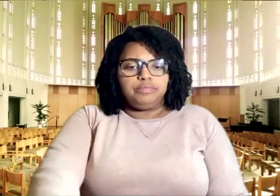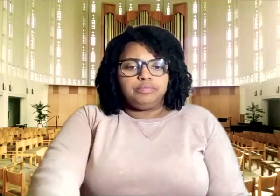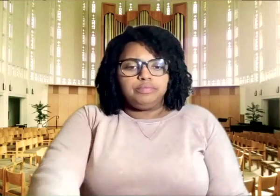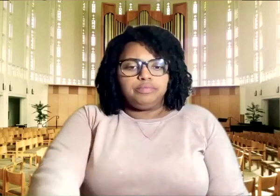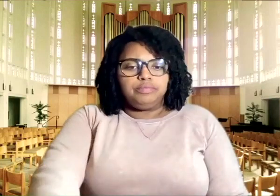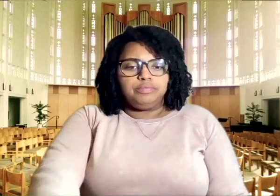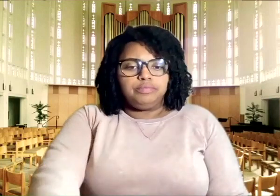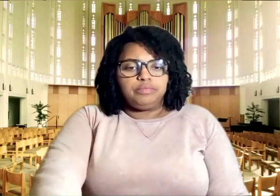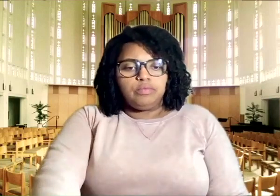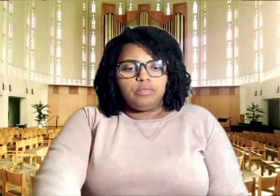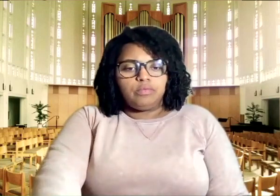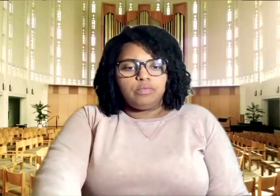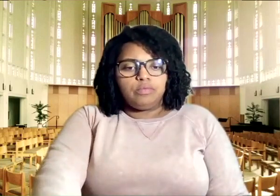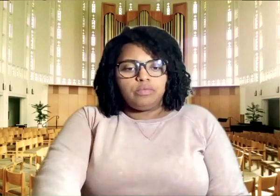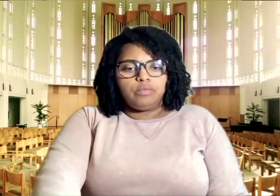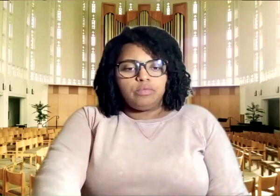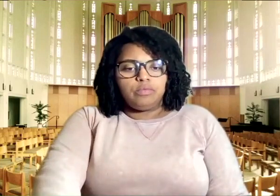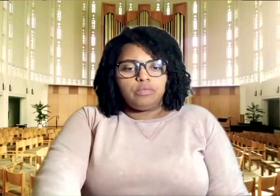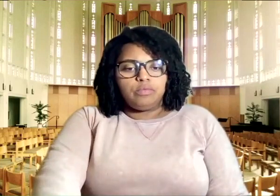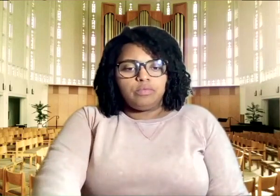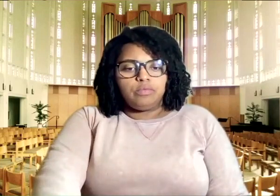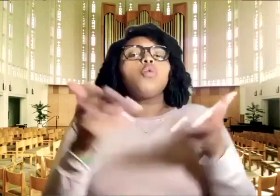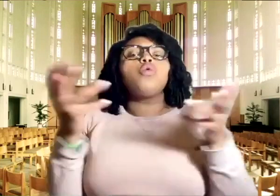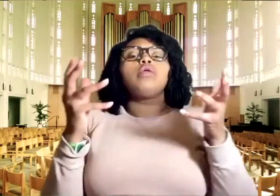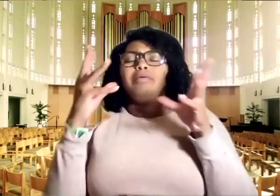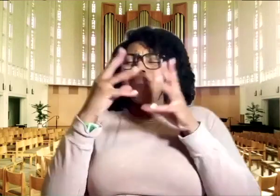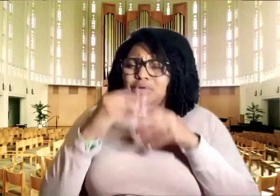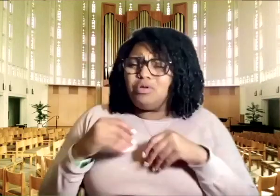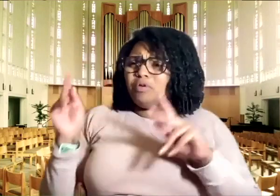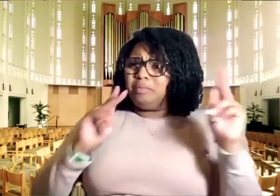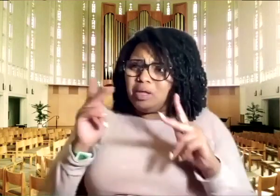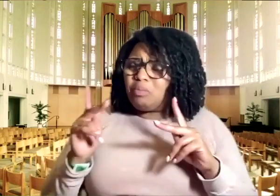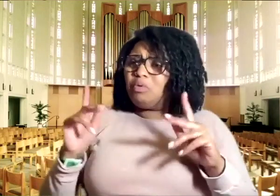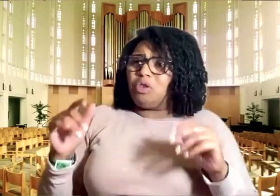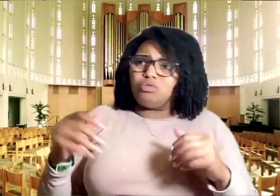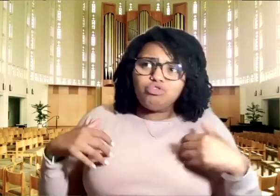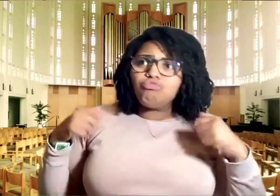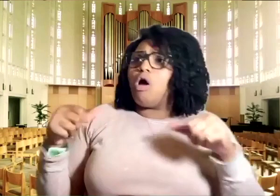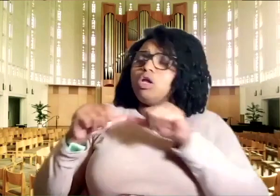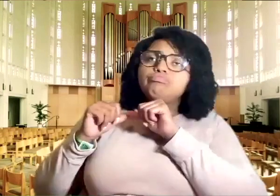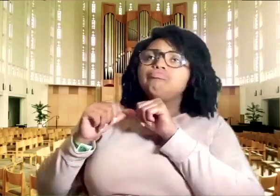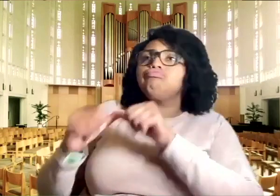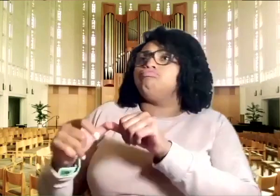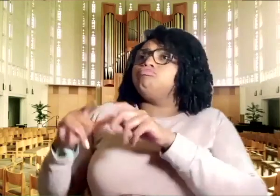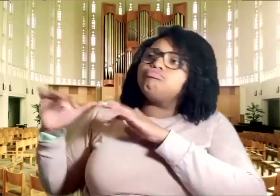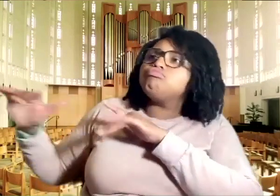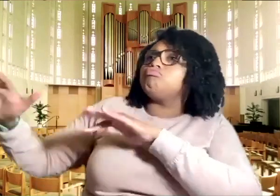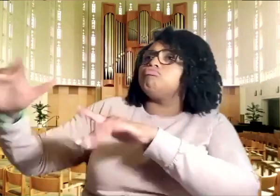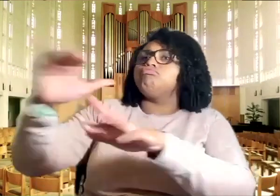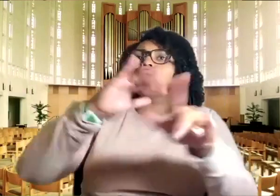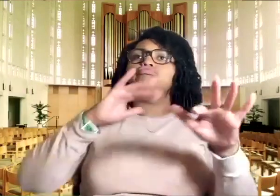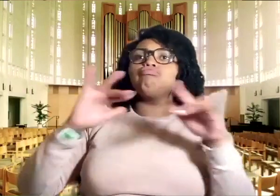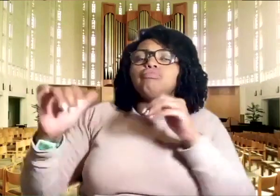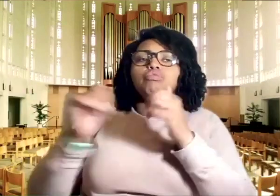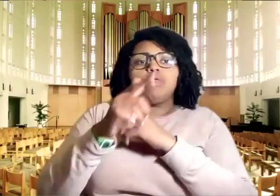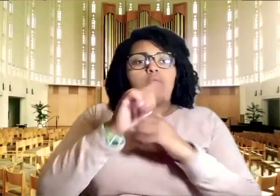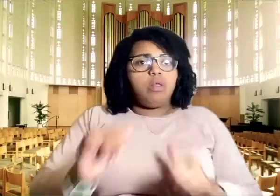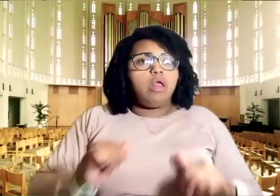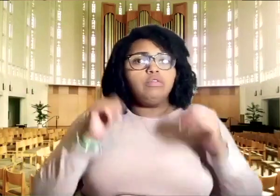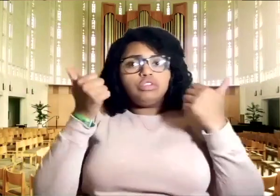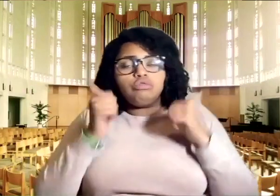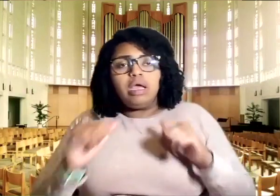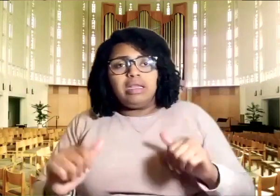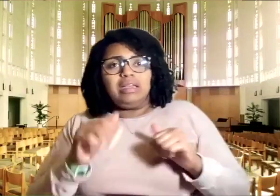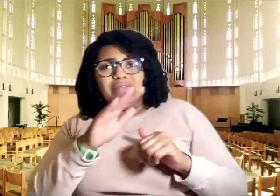What of the vibrant and beautiful people who are just going on about their lives, just trying to live their lives without